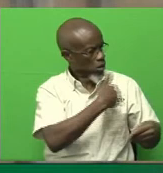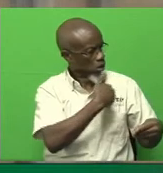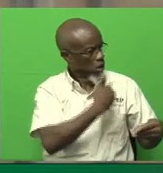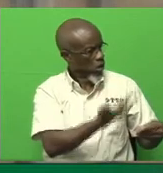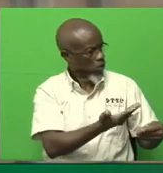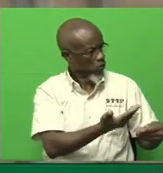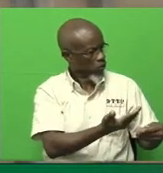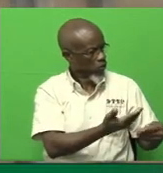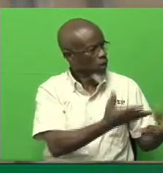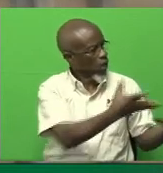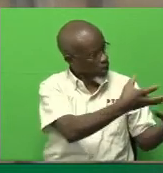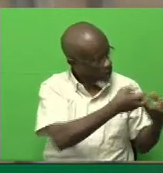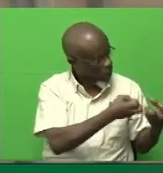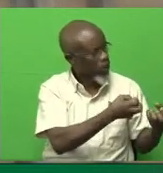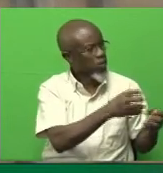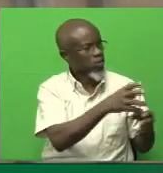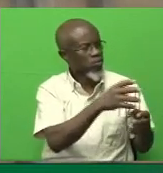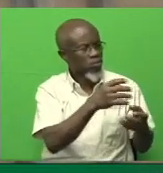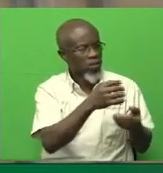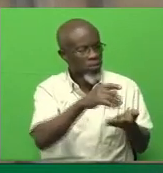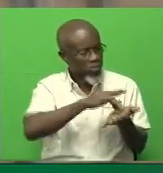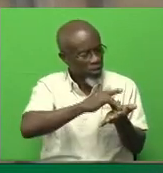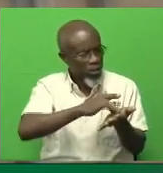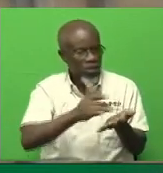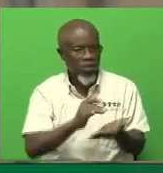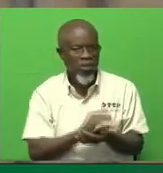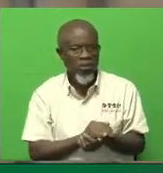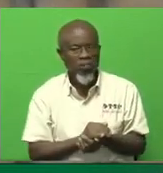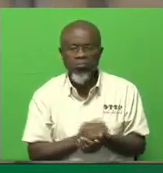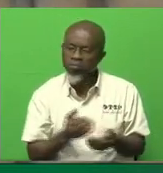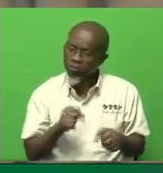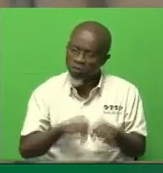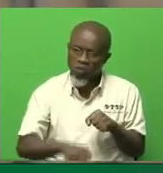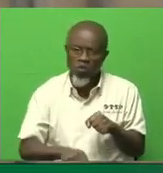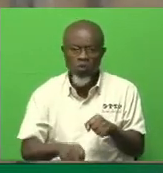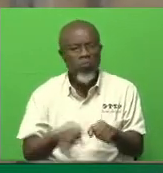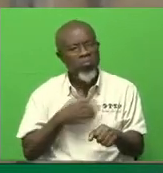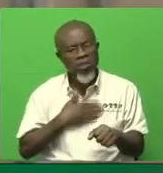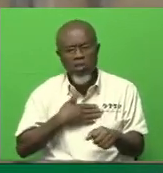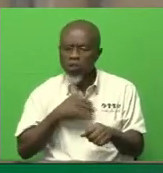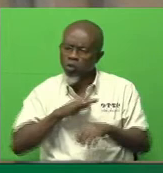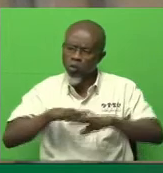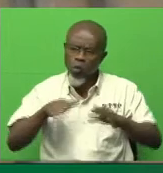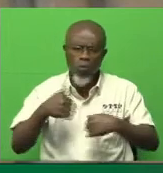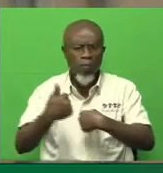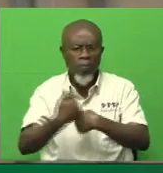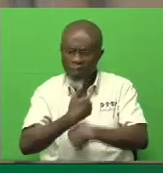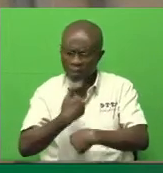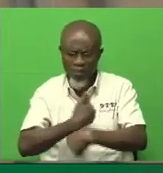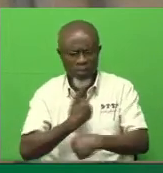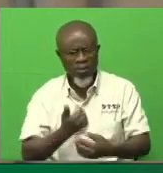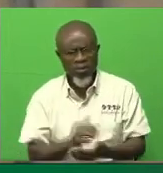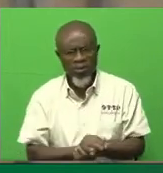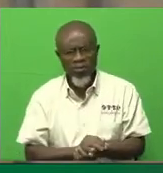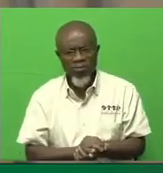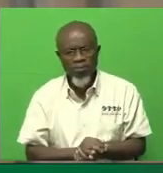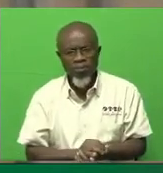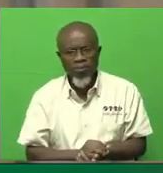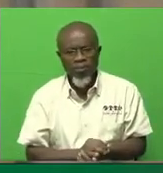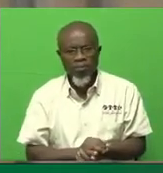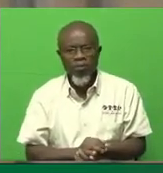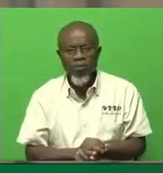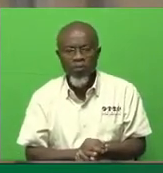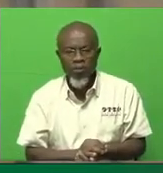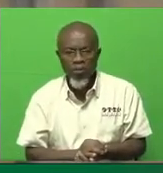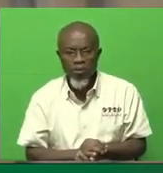Mr Deputy speaker on the AC of diabetes and treatment of care we have